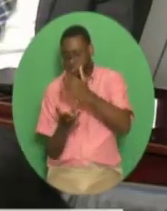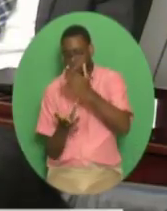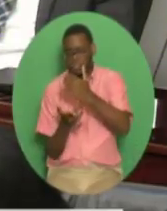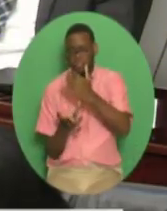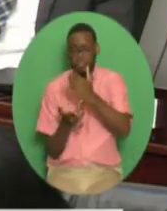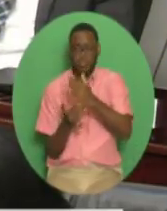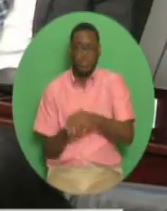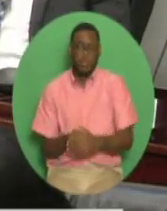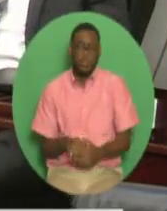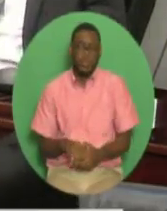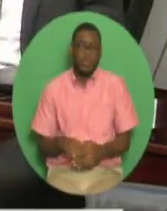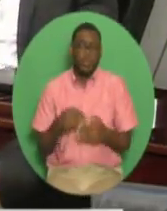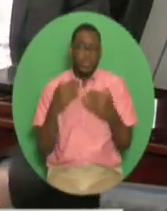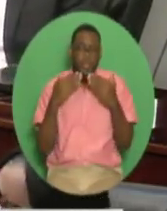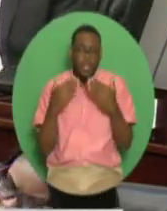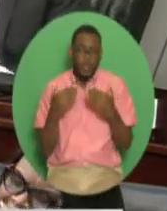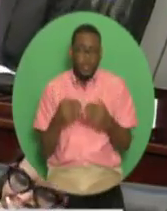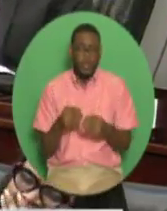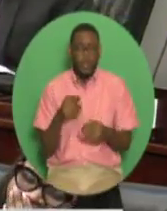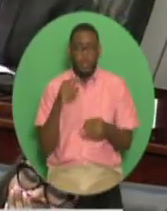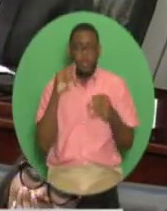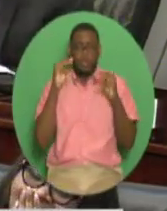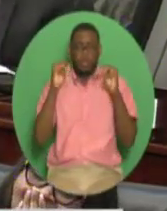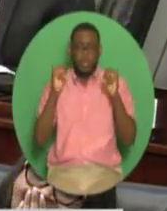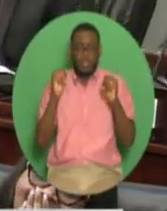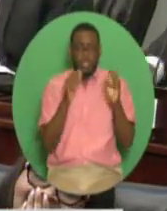I want to thank the Minister of Planning for that.